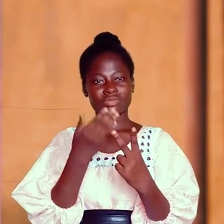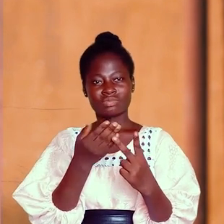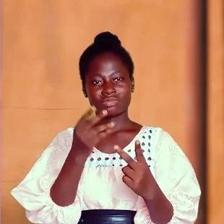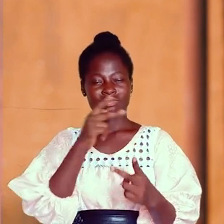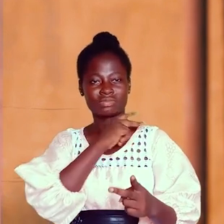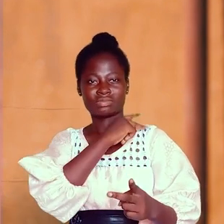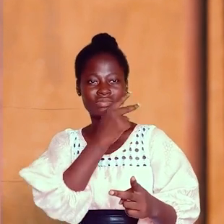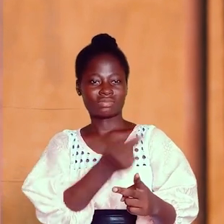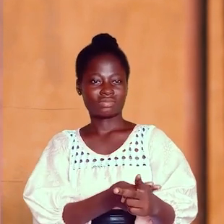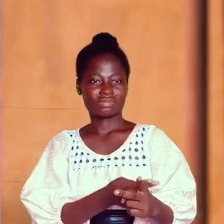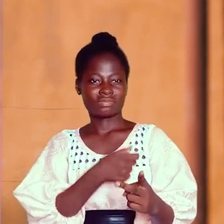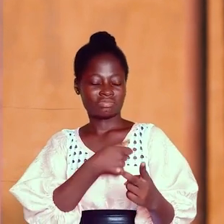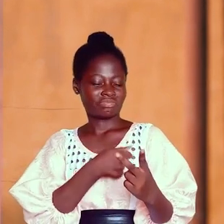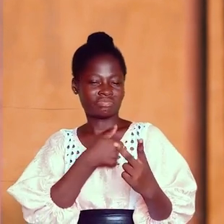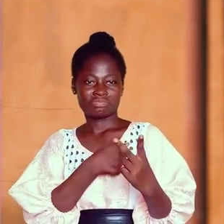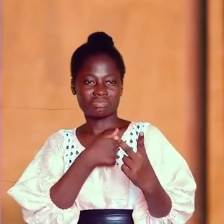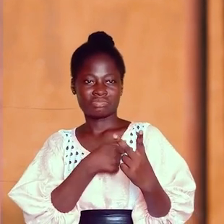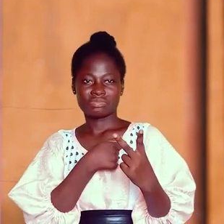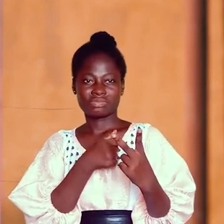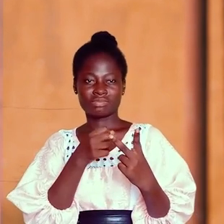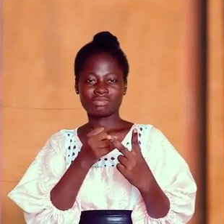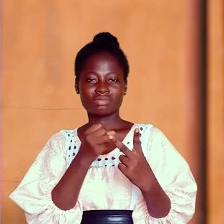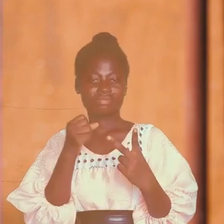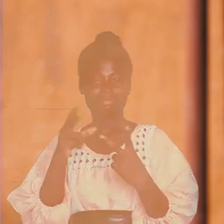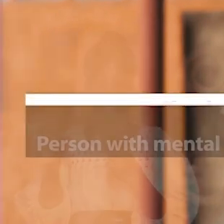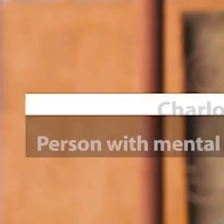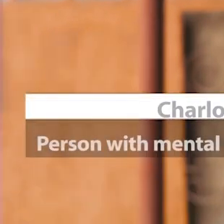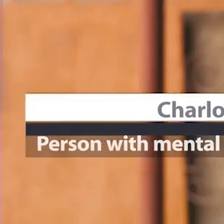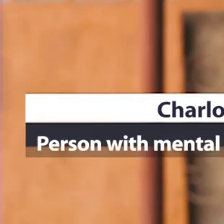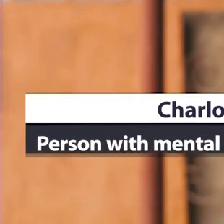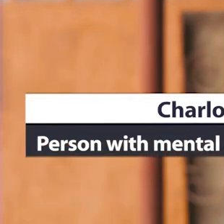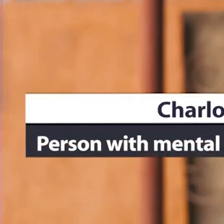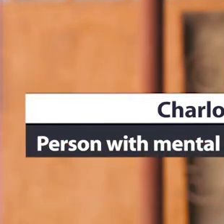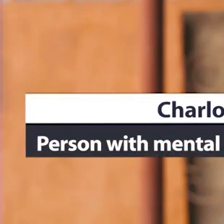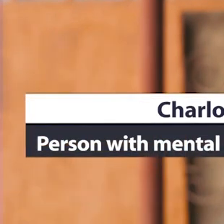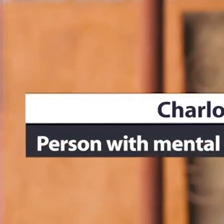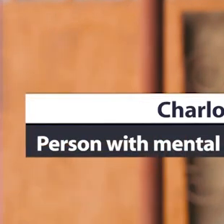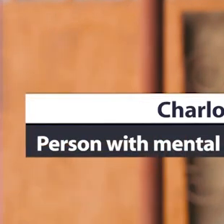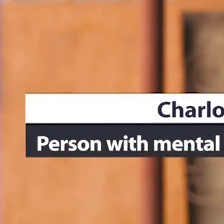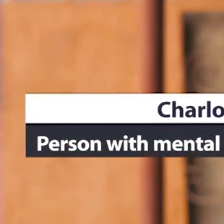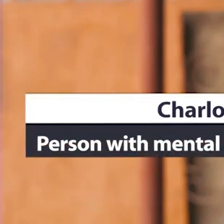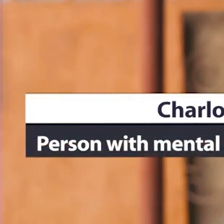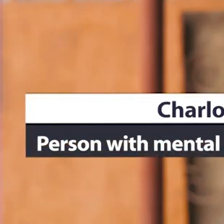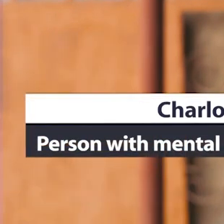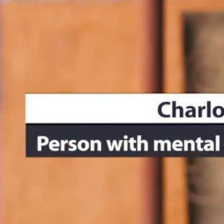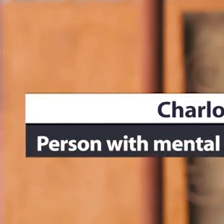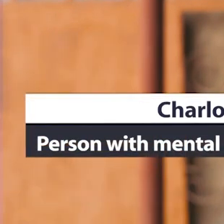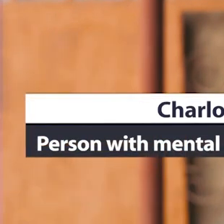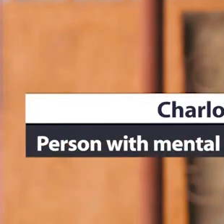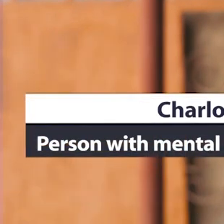for pregnancy and their breastfeeding, so they have to take me off it. Charlotte, a person with mental